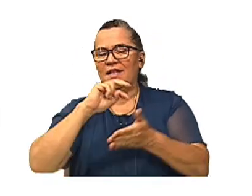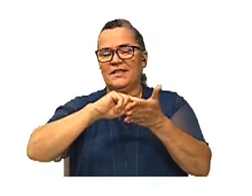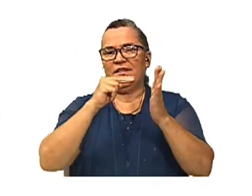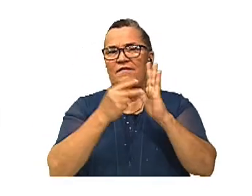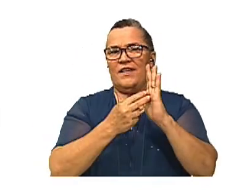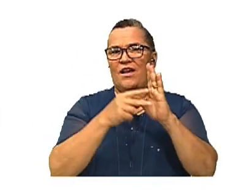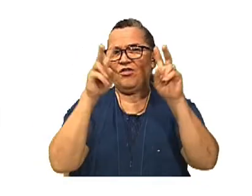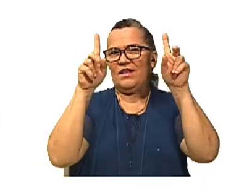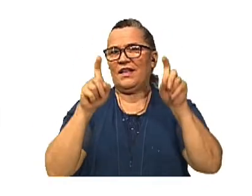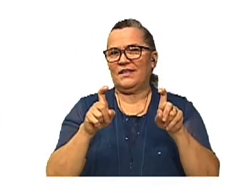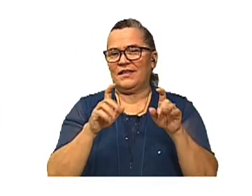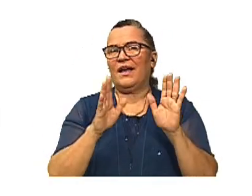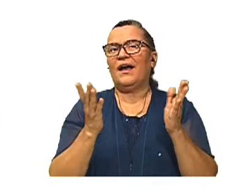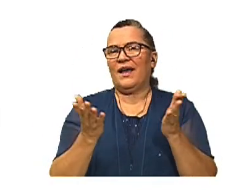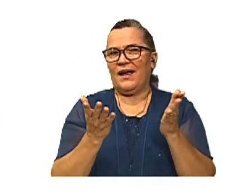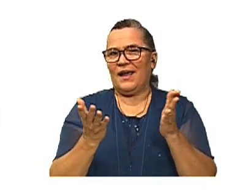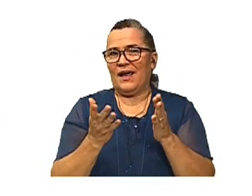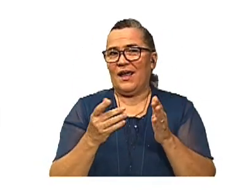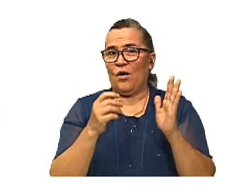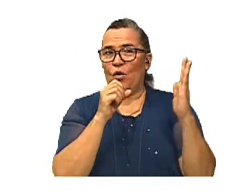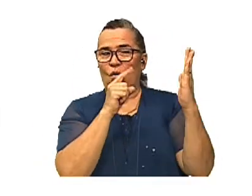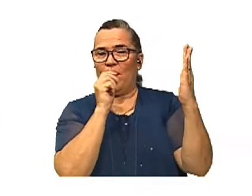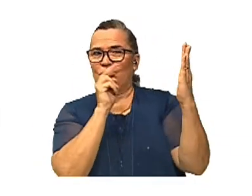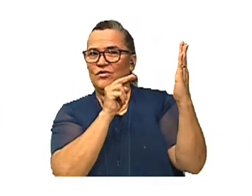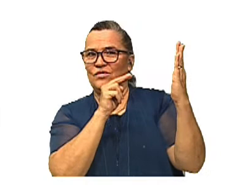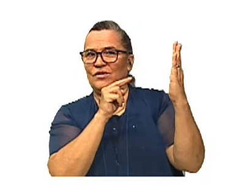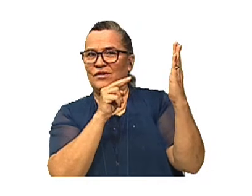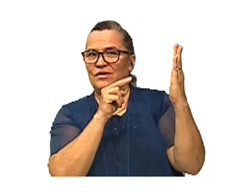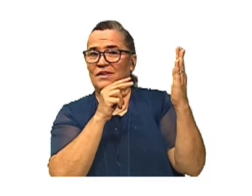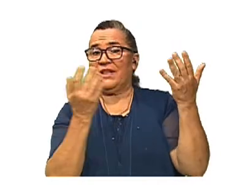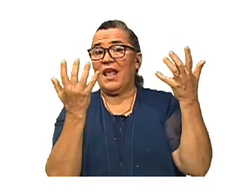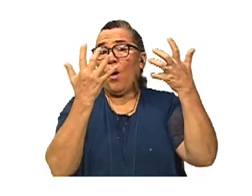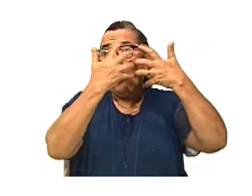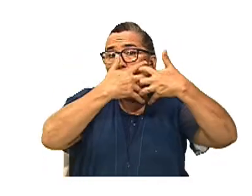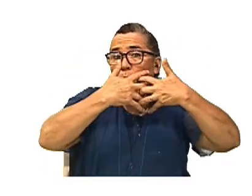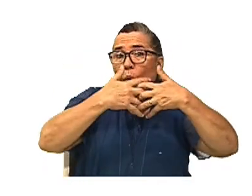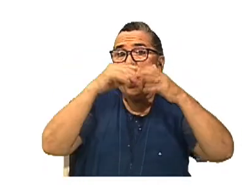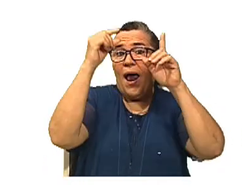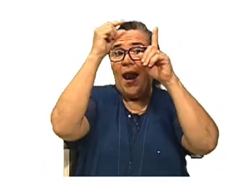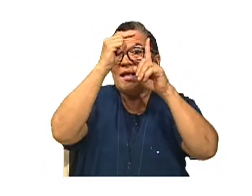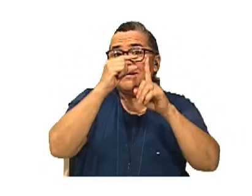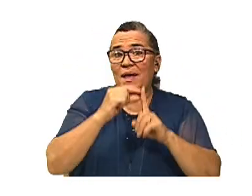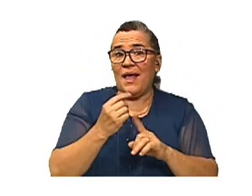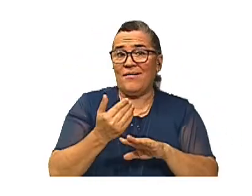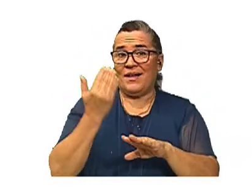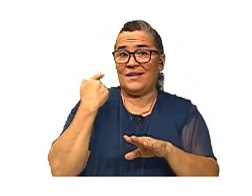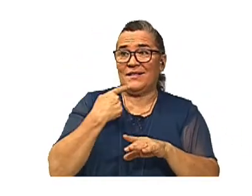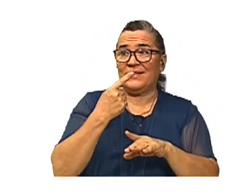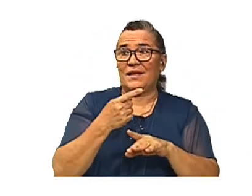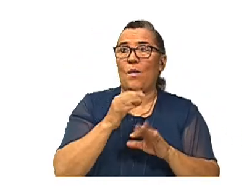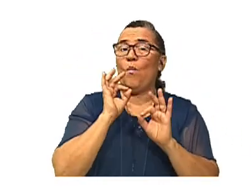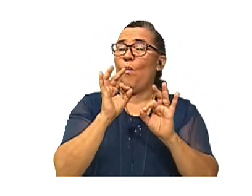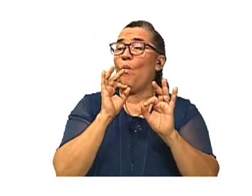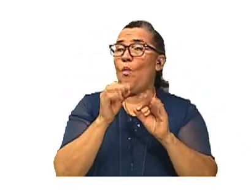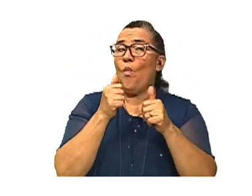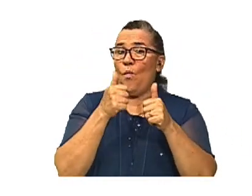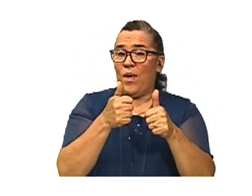the video we are going to watch, according to the previous words. Very good job.